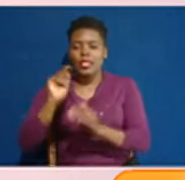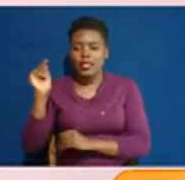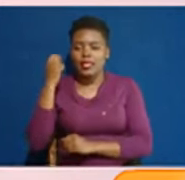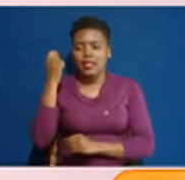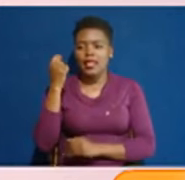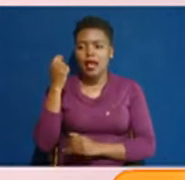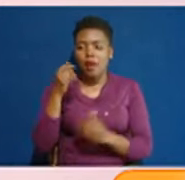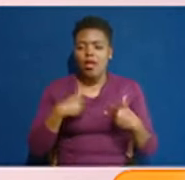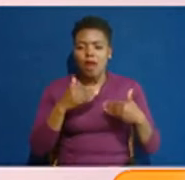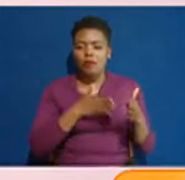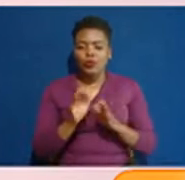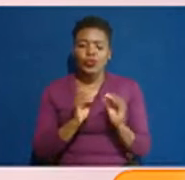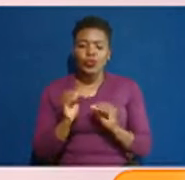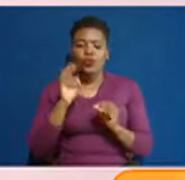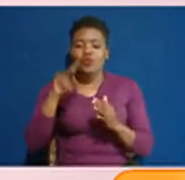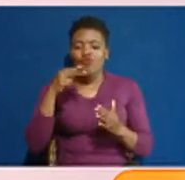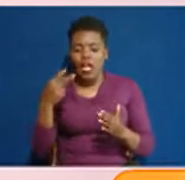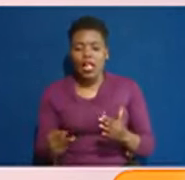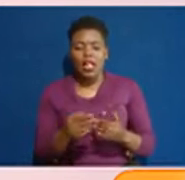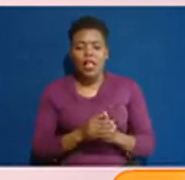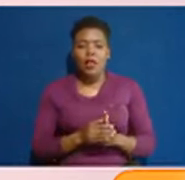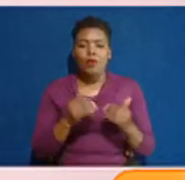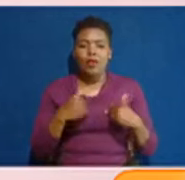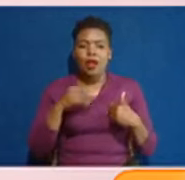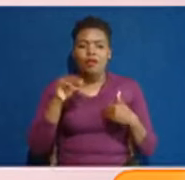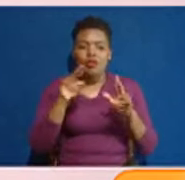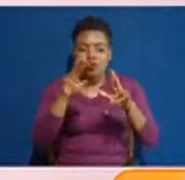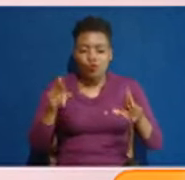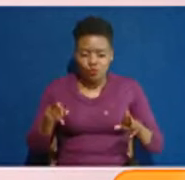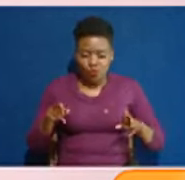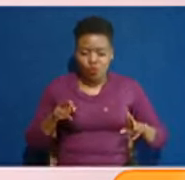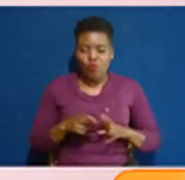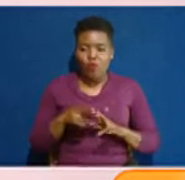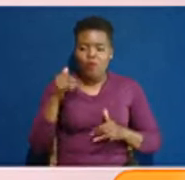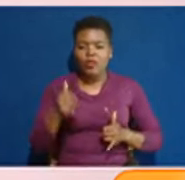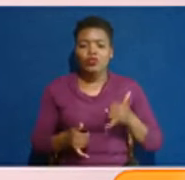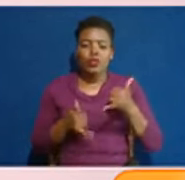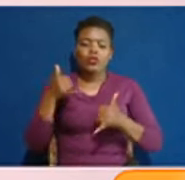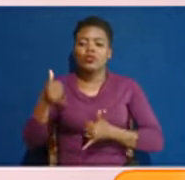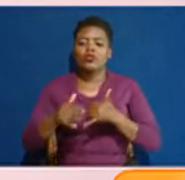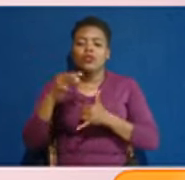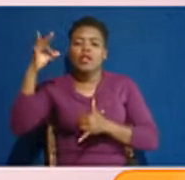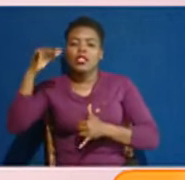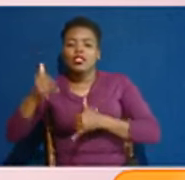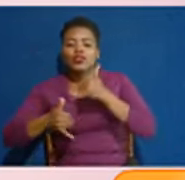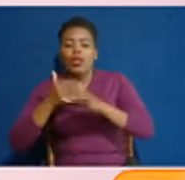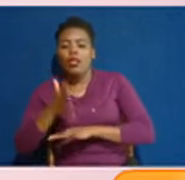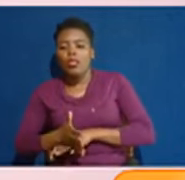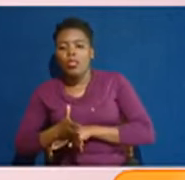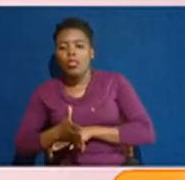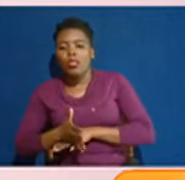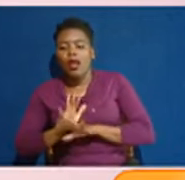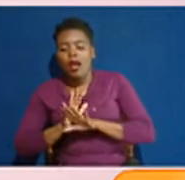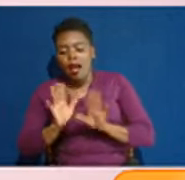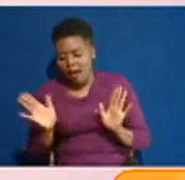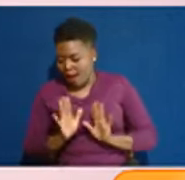space, there is no room for joyriders in Pahi. There